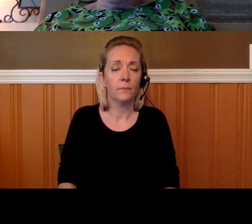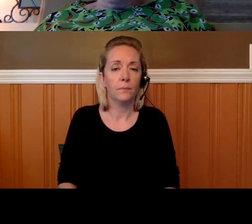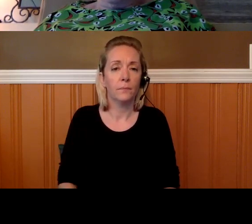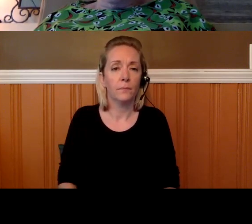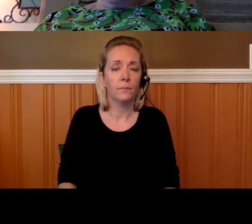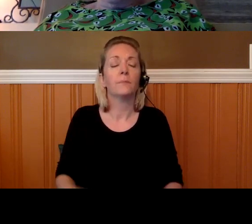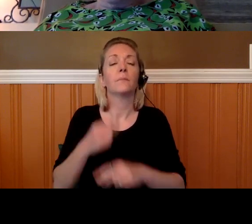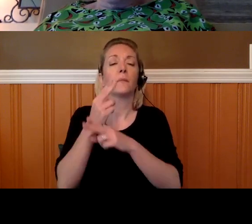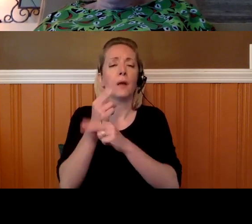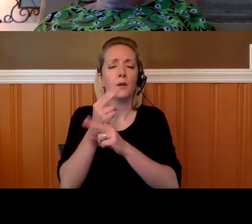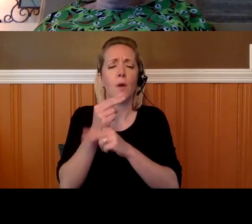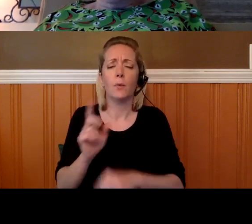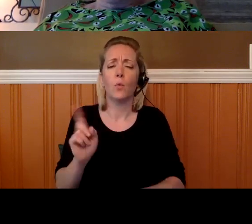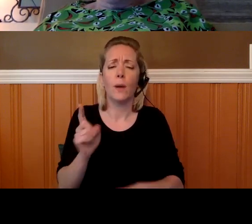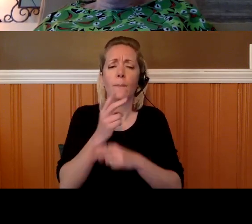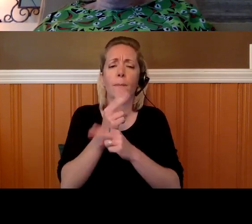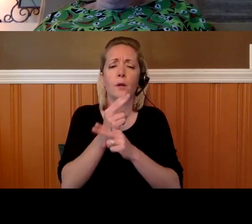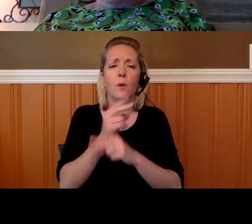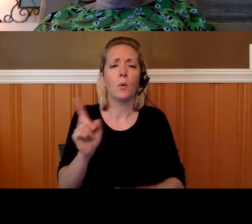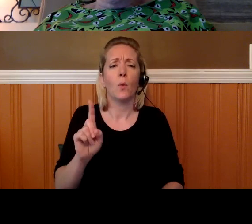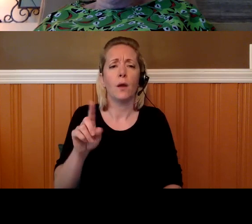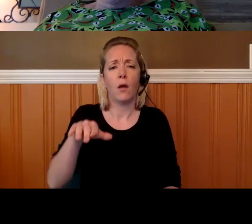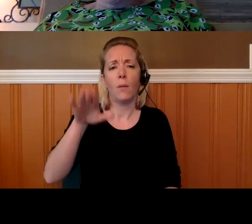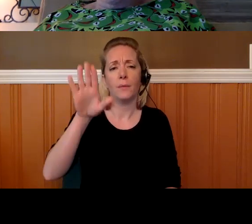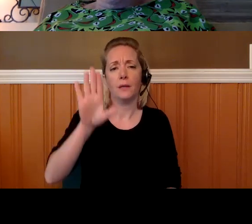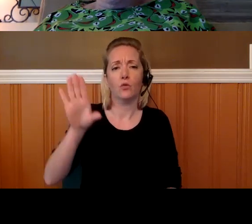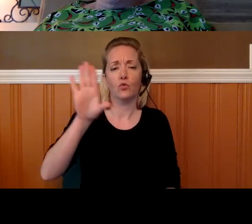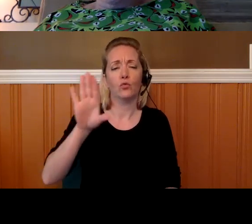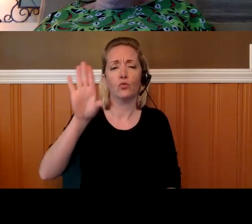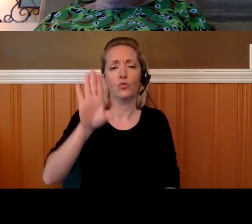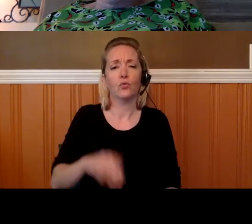bunny rabbit. Where's the bunny rabbit, Erin? It's up here.